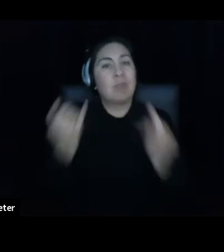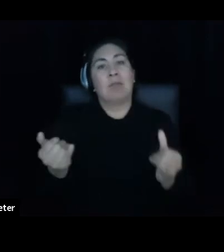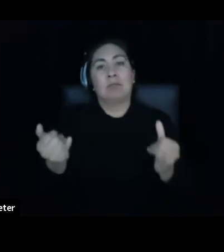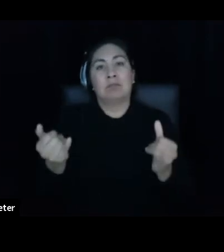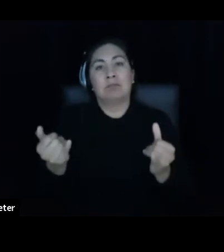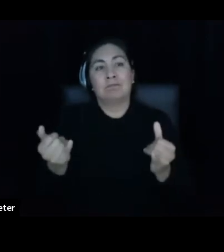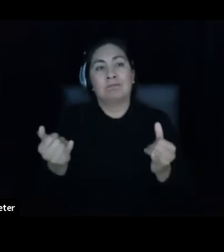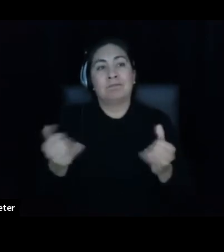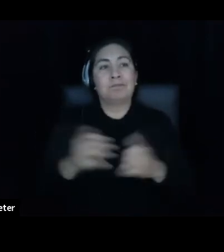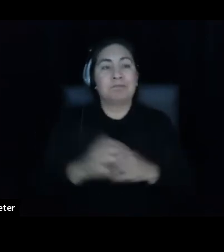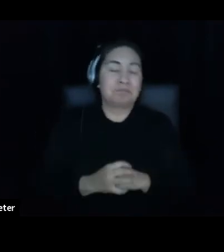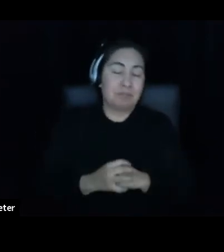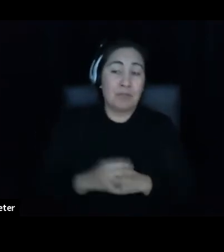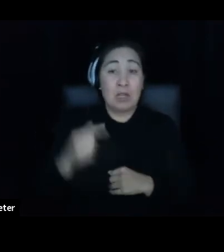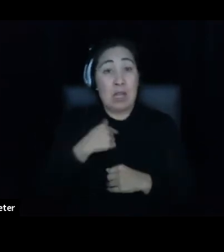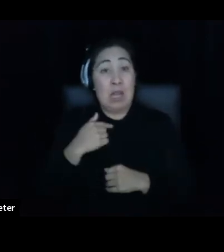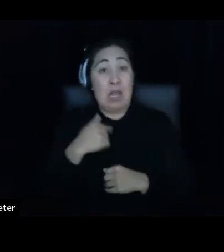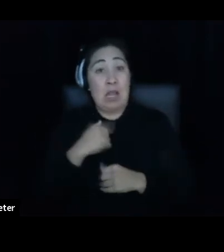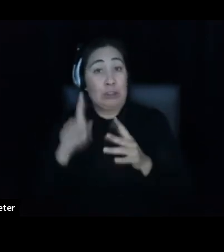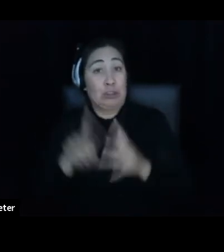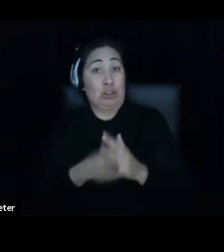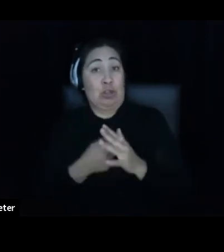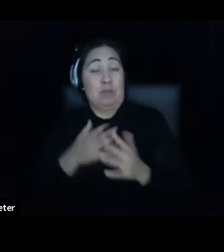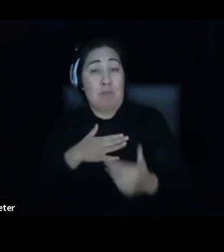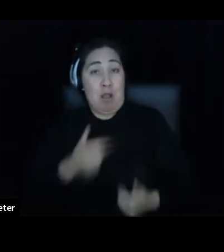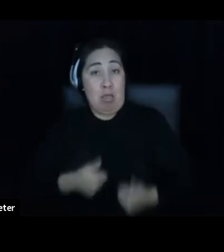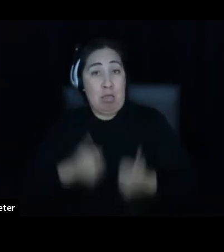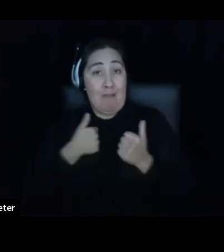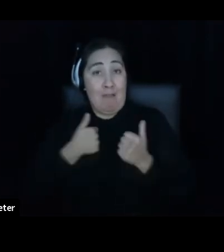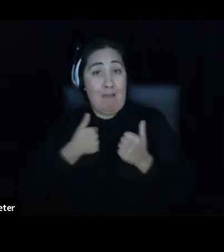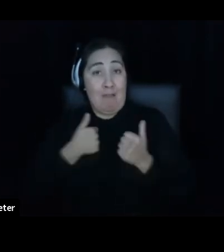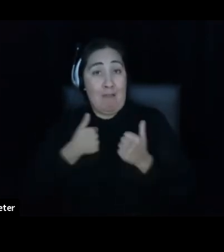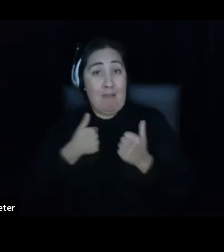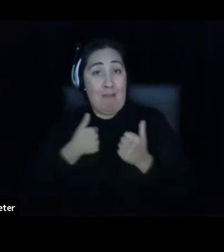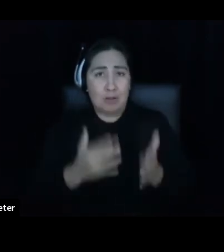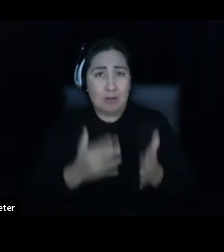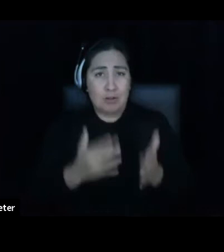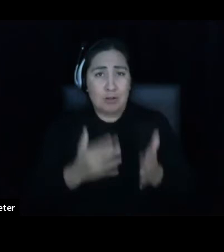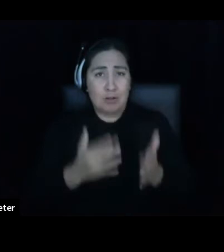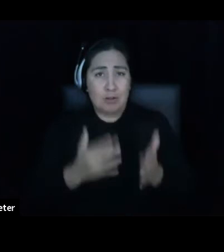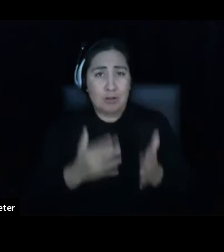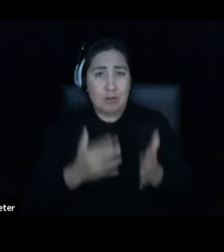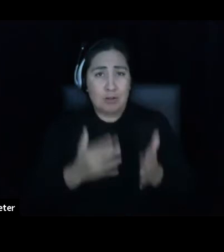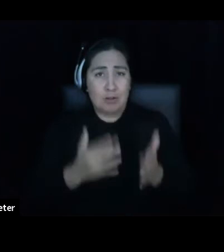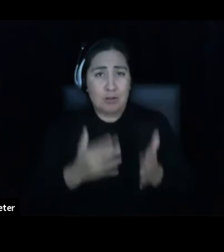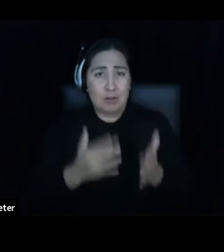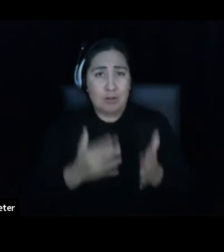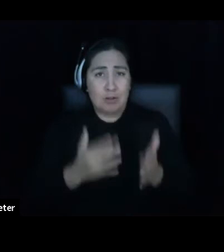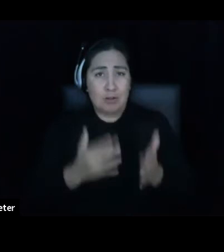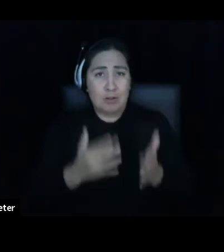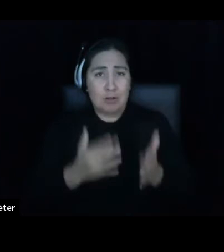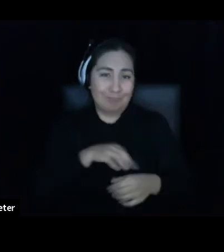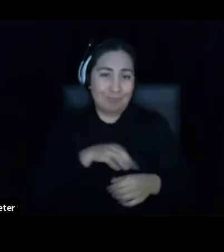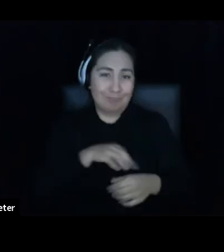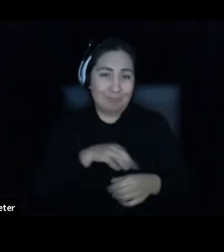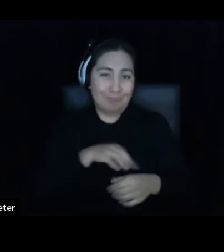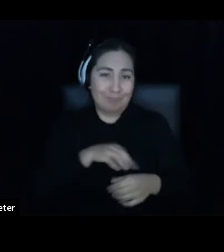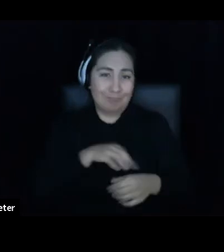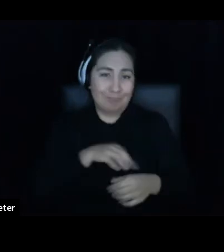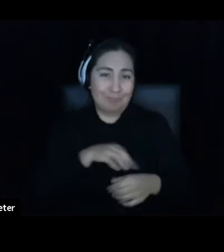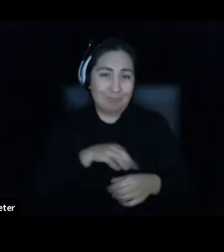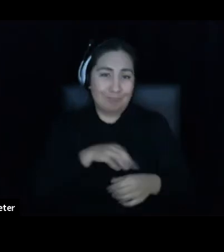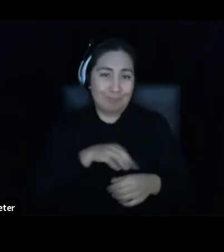I started my life as an artist with many privileges. I am white. I went to an elite